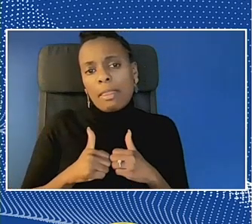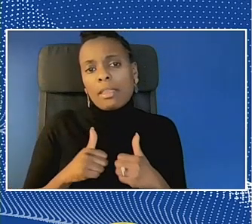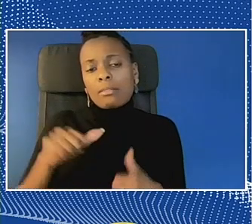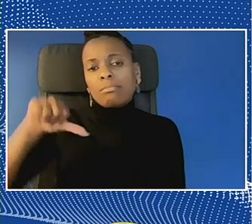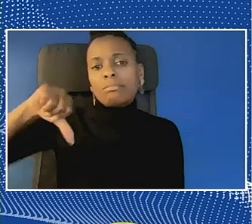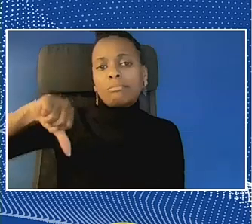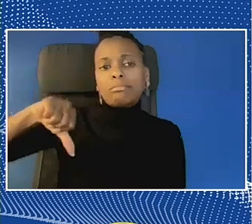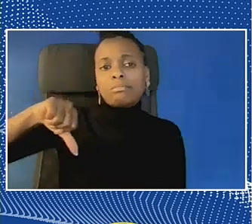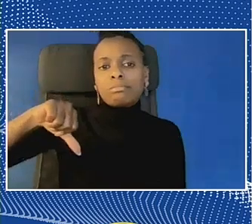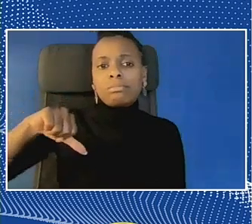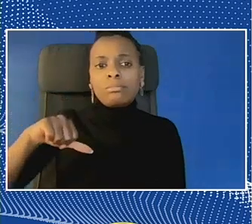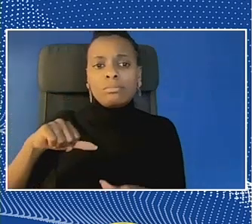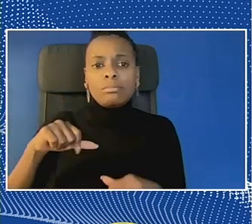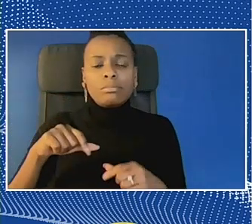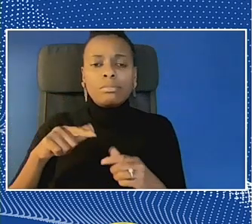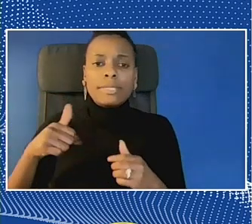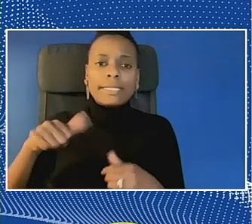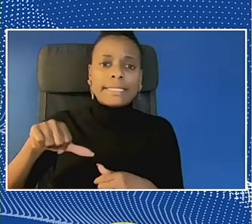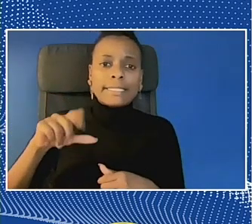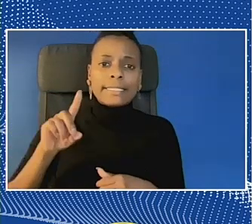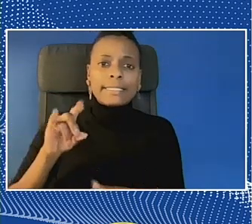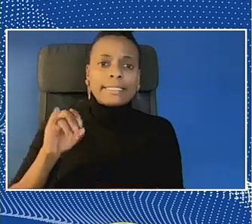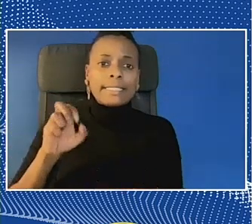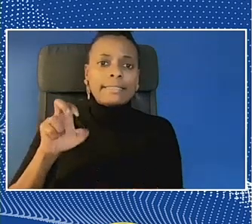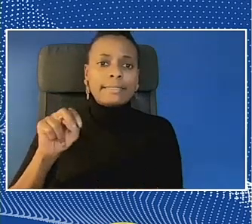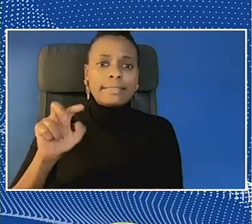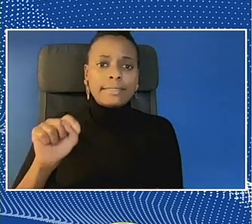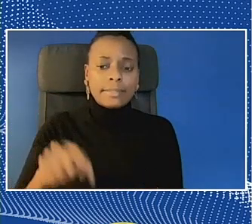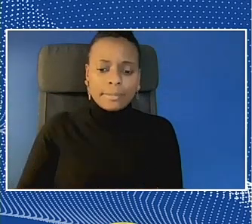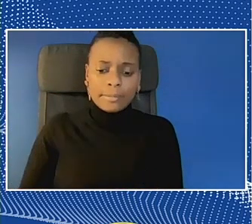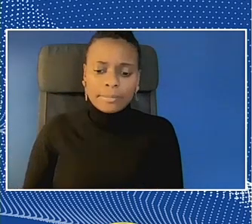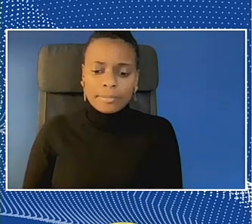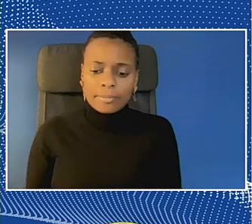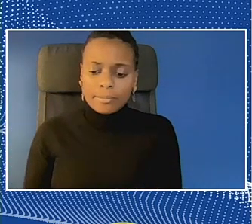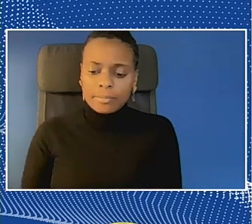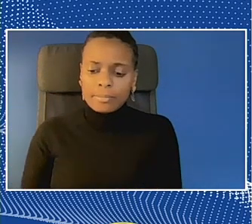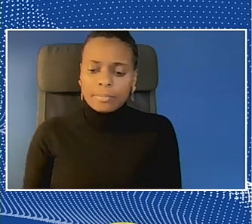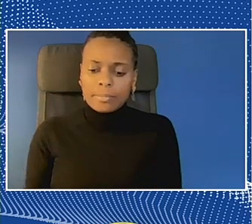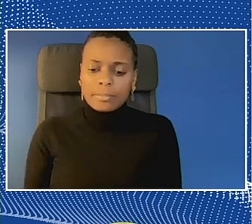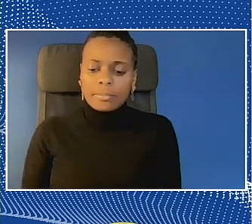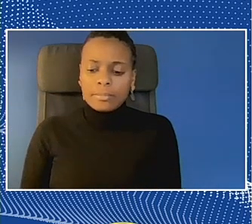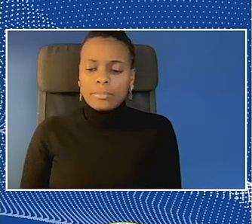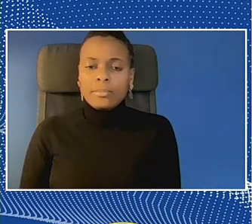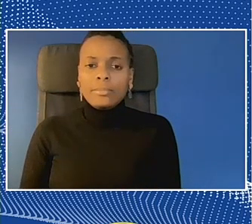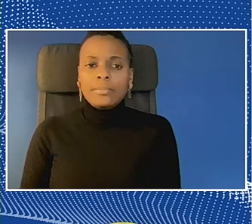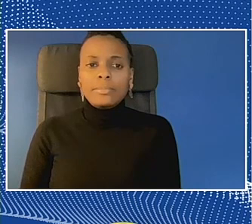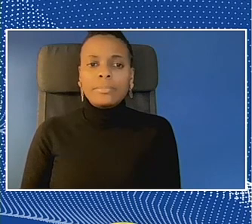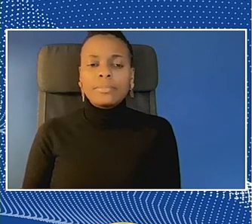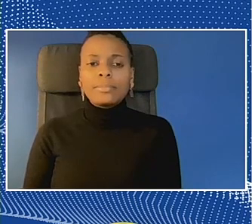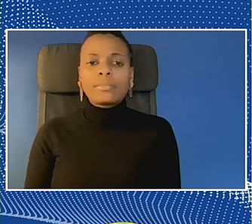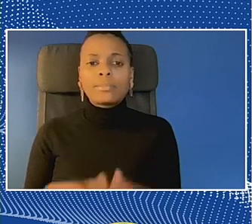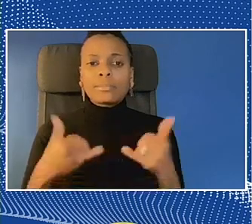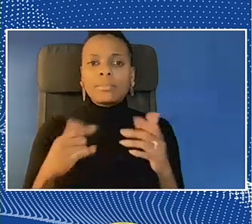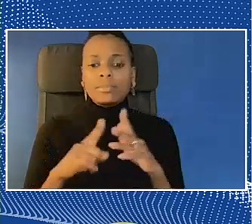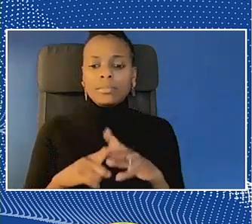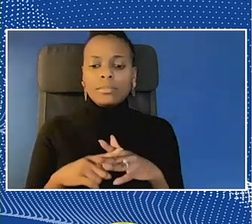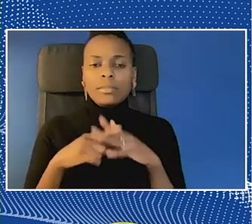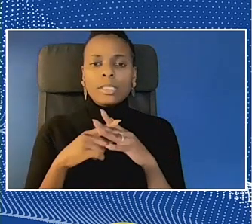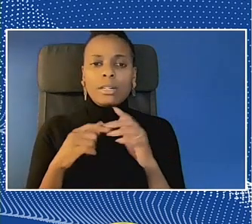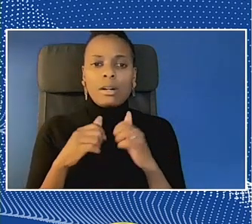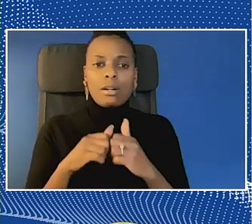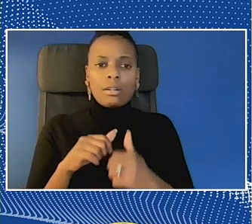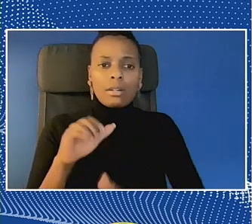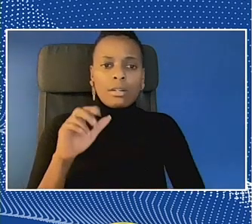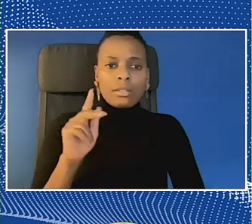to be a dissent. So with no further delay, I'm going to start with